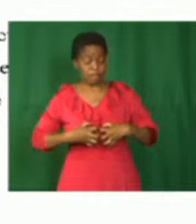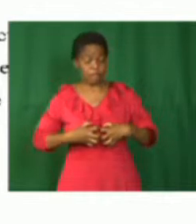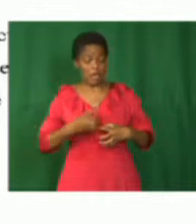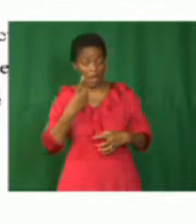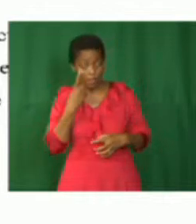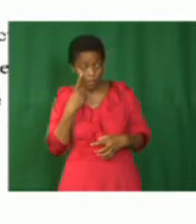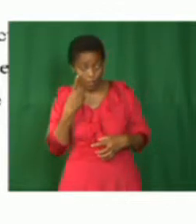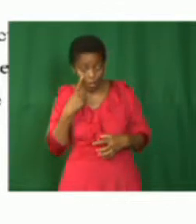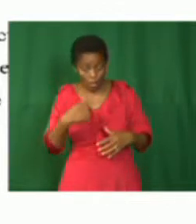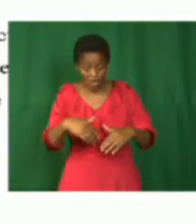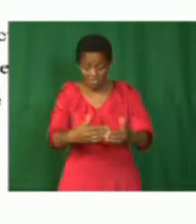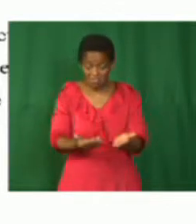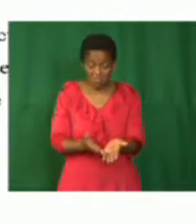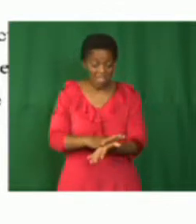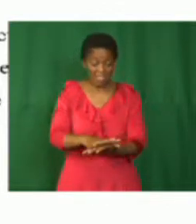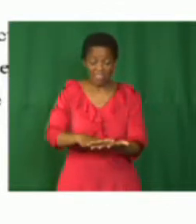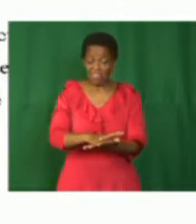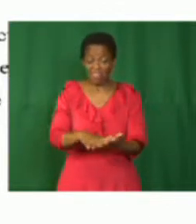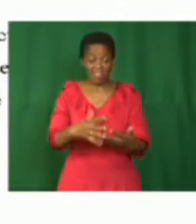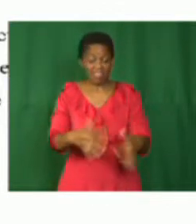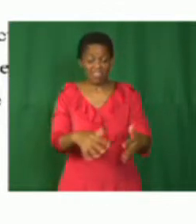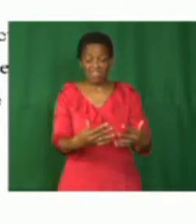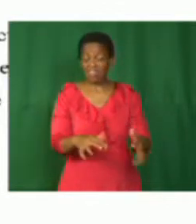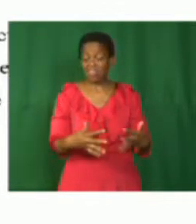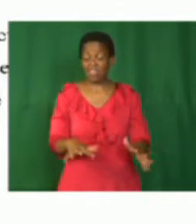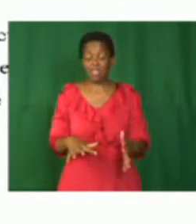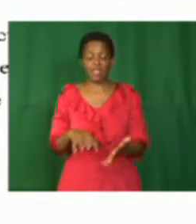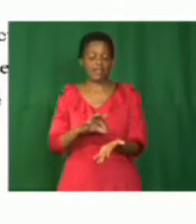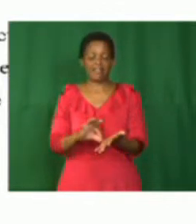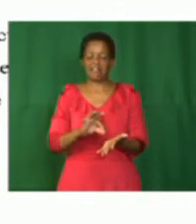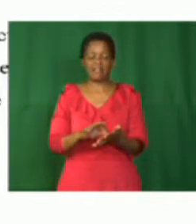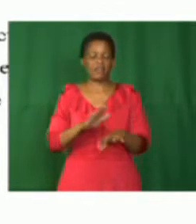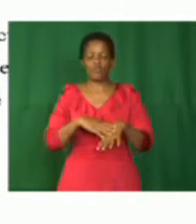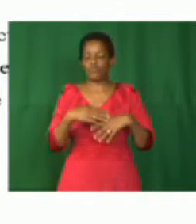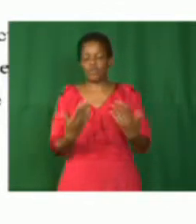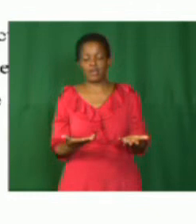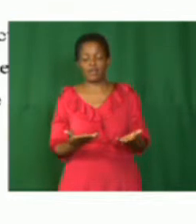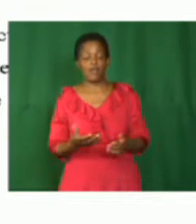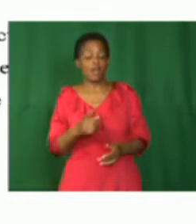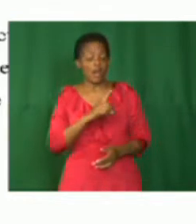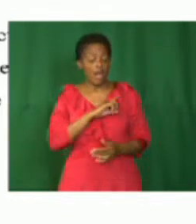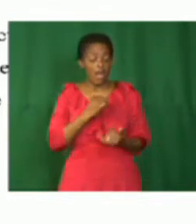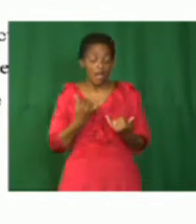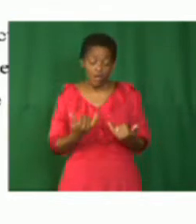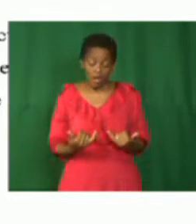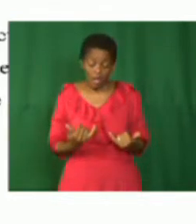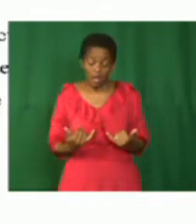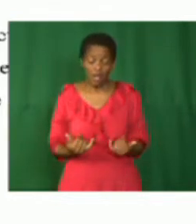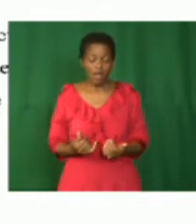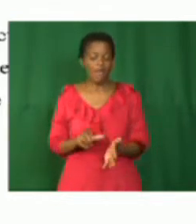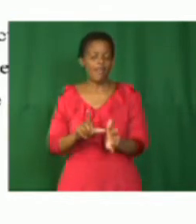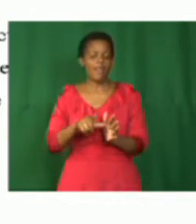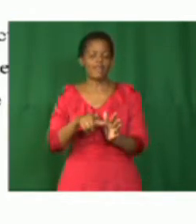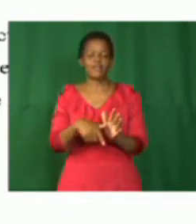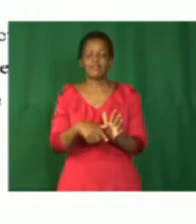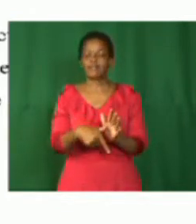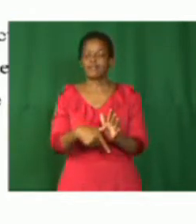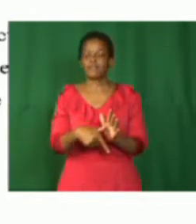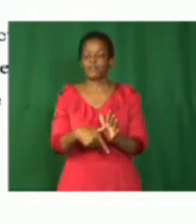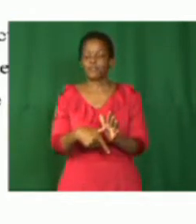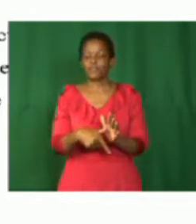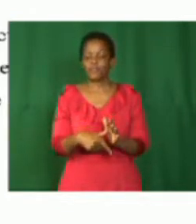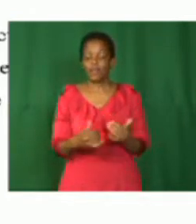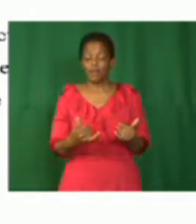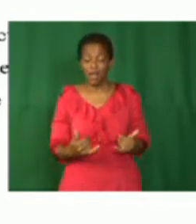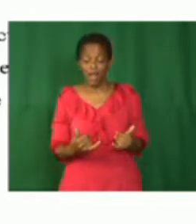dishes after coming home so late. Before we knew it, the woman had dished up 2 bowls